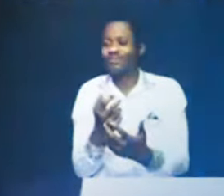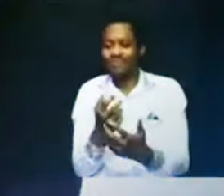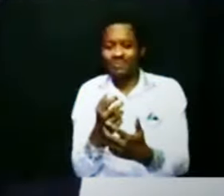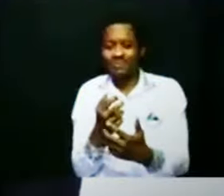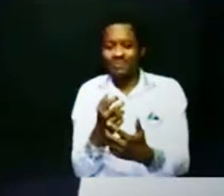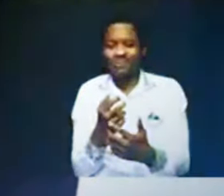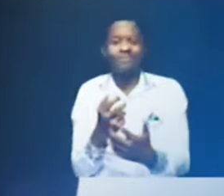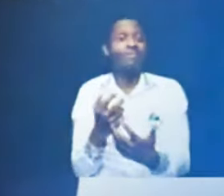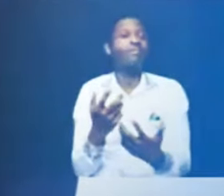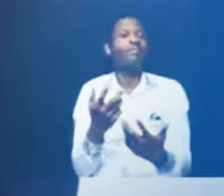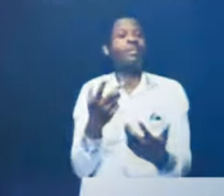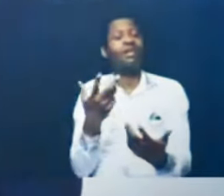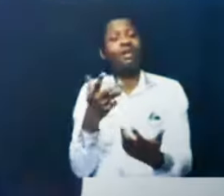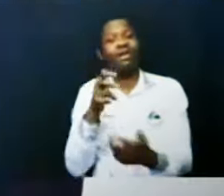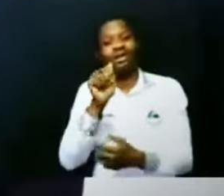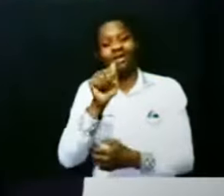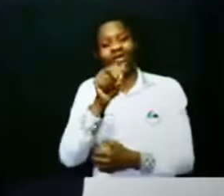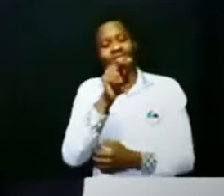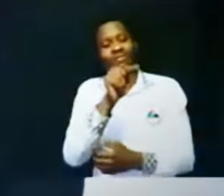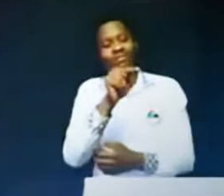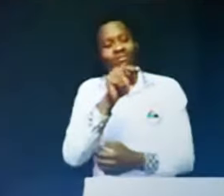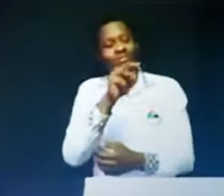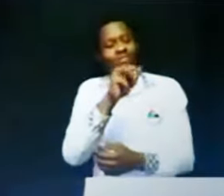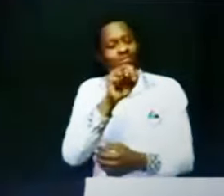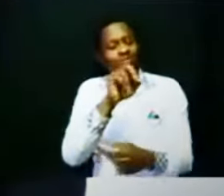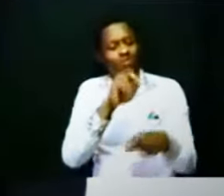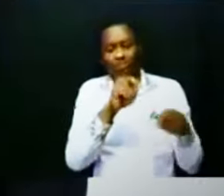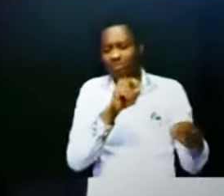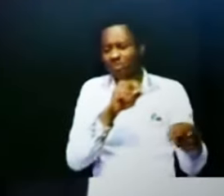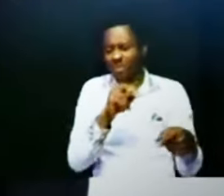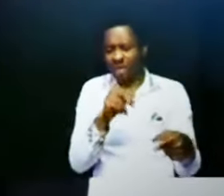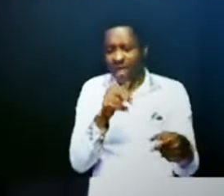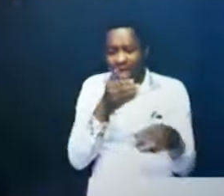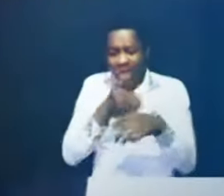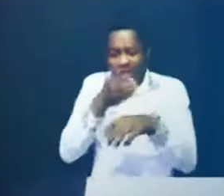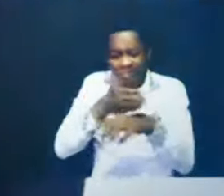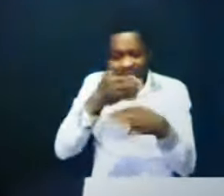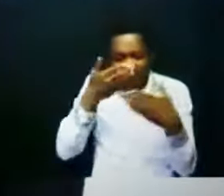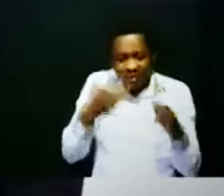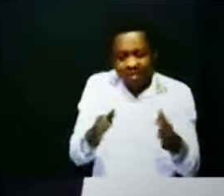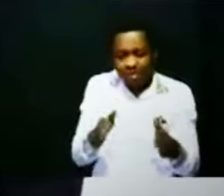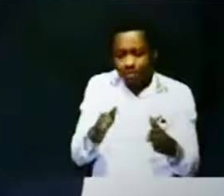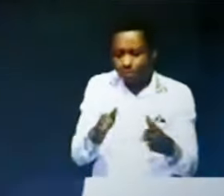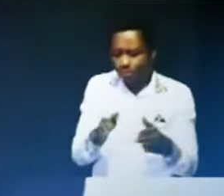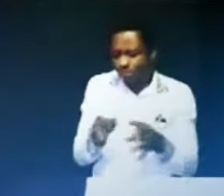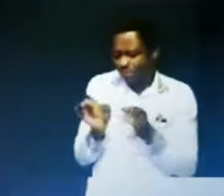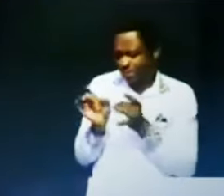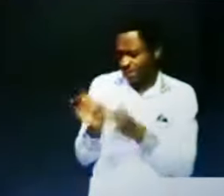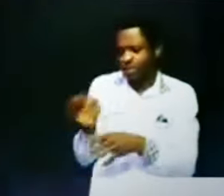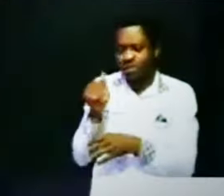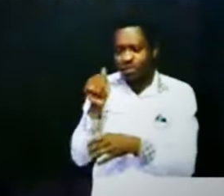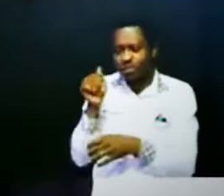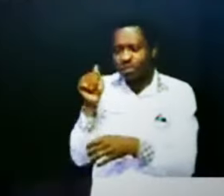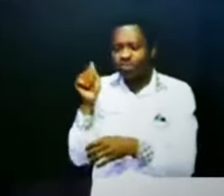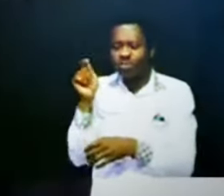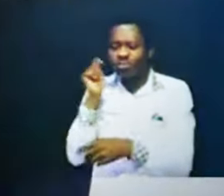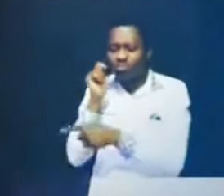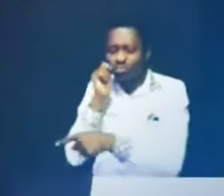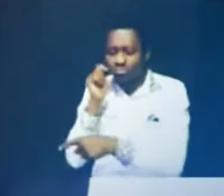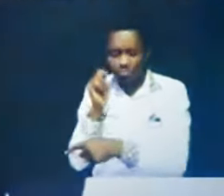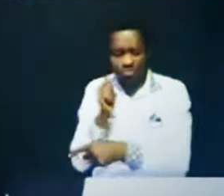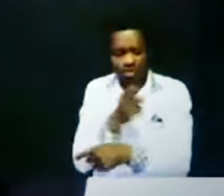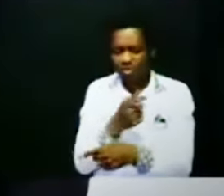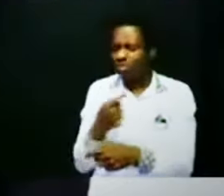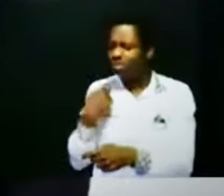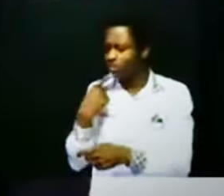fact, he hated her more than he had loved her. Amnon said to her, "Get up. Get